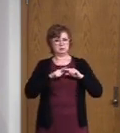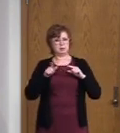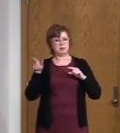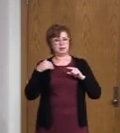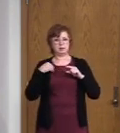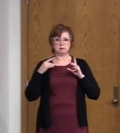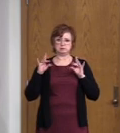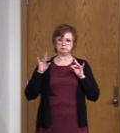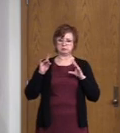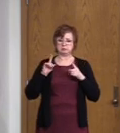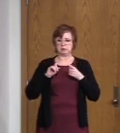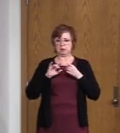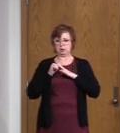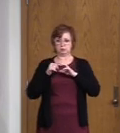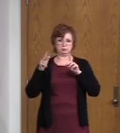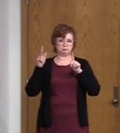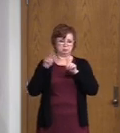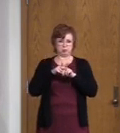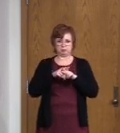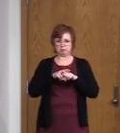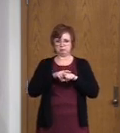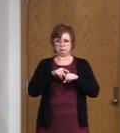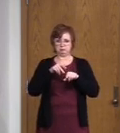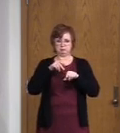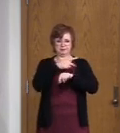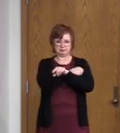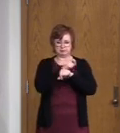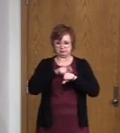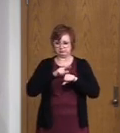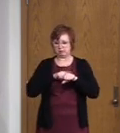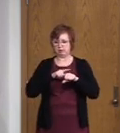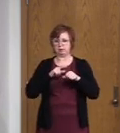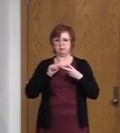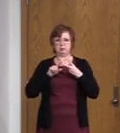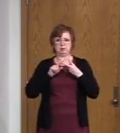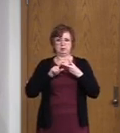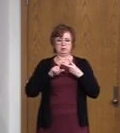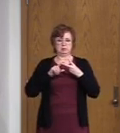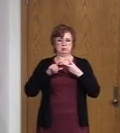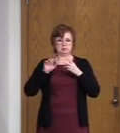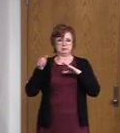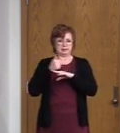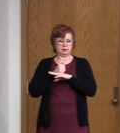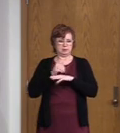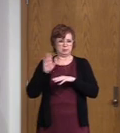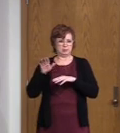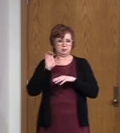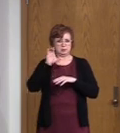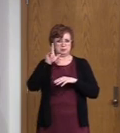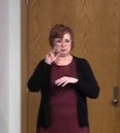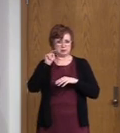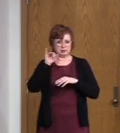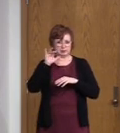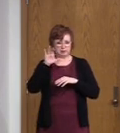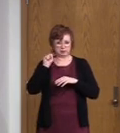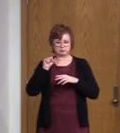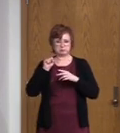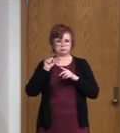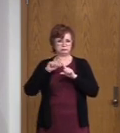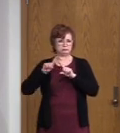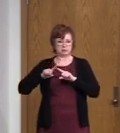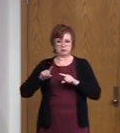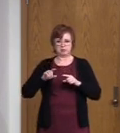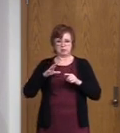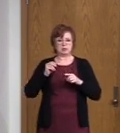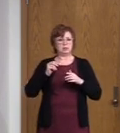the clinics? And second part of that question is, what are we doing to make sure that we're not putting stress